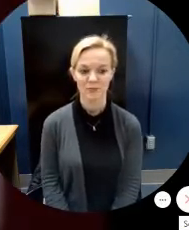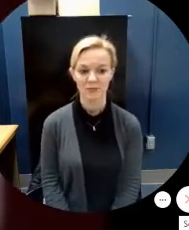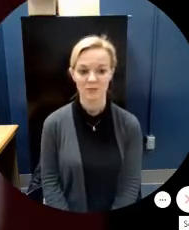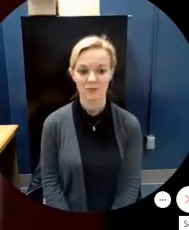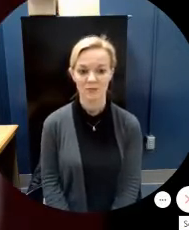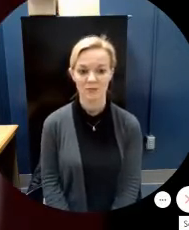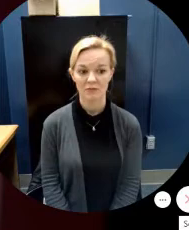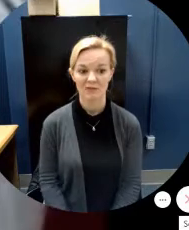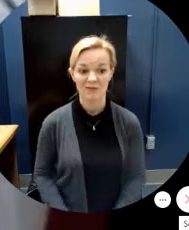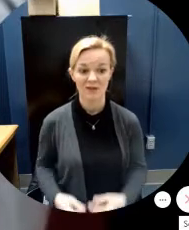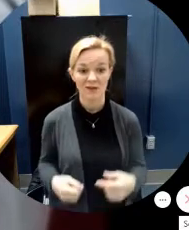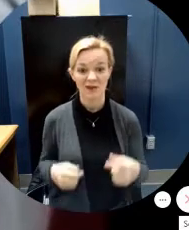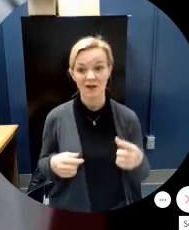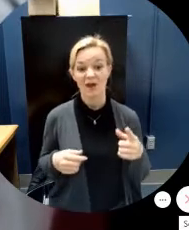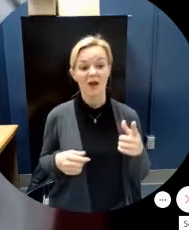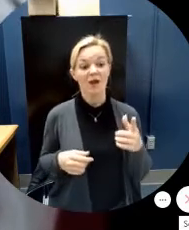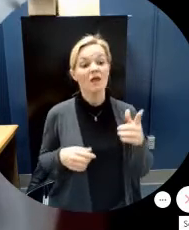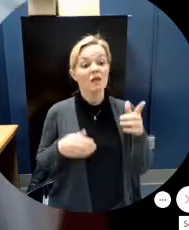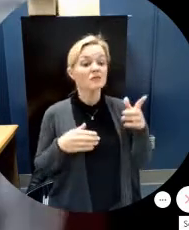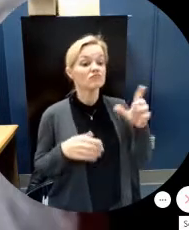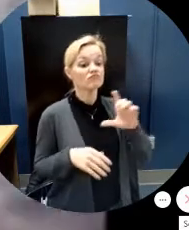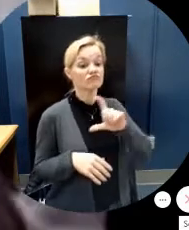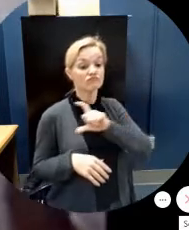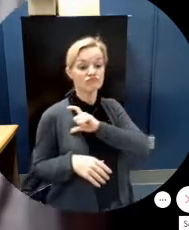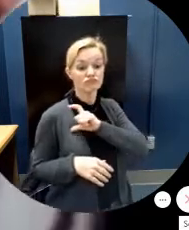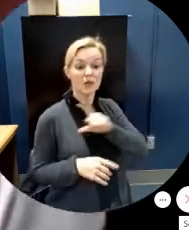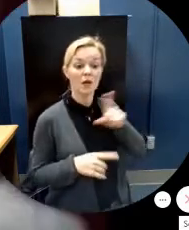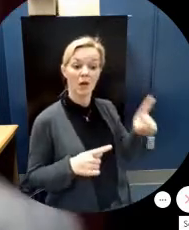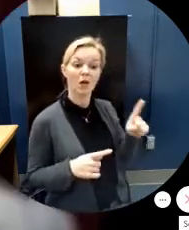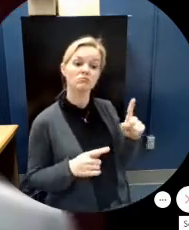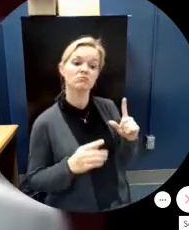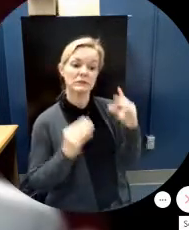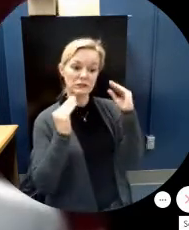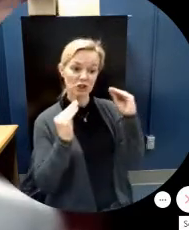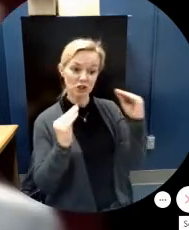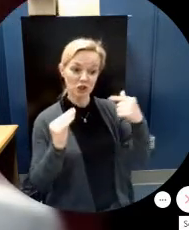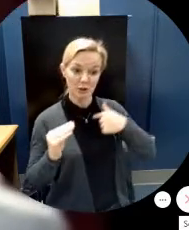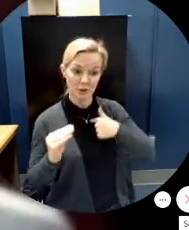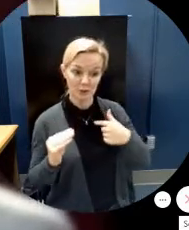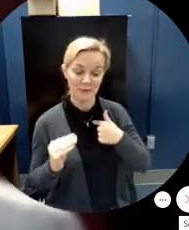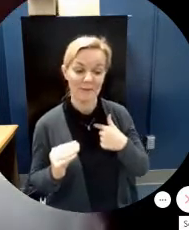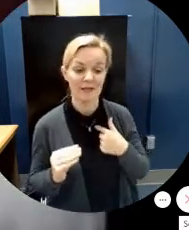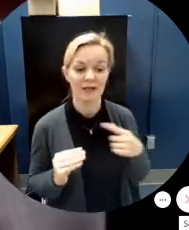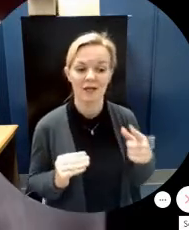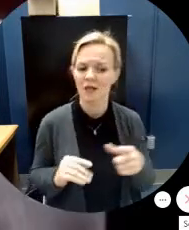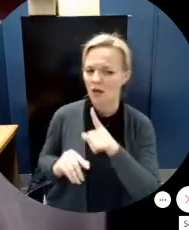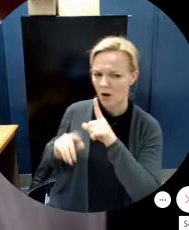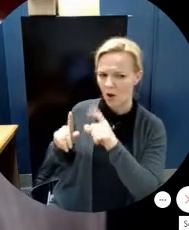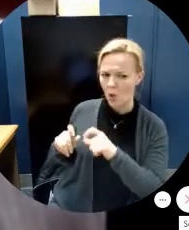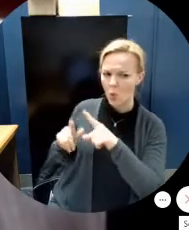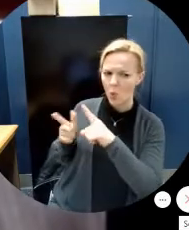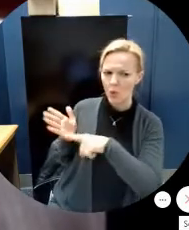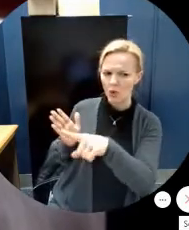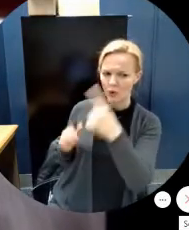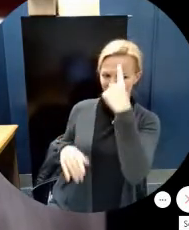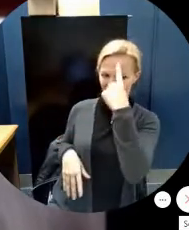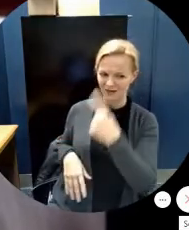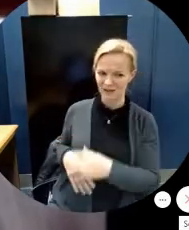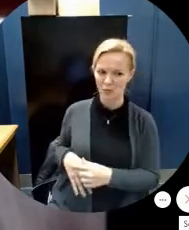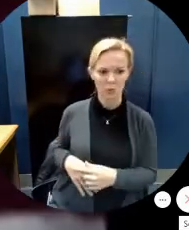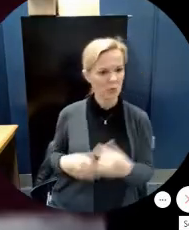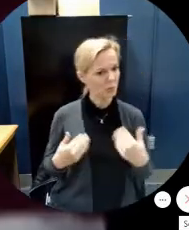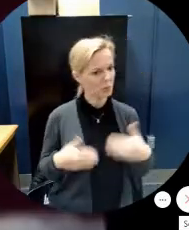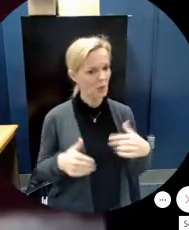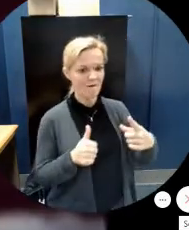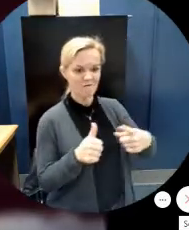My guide in this test is Sergeant Bruce Linsenmayer of the Pasadena Police Department. What do you think? Well, I was very uncertain when we first walked into the